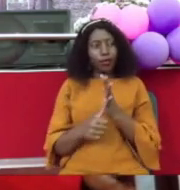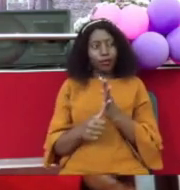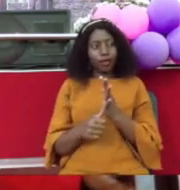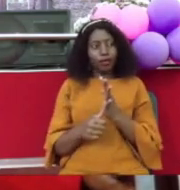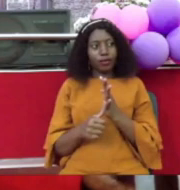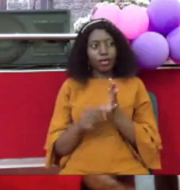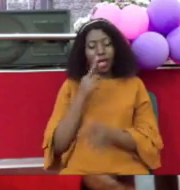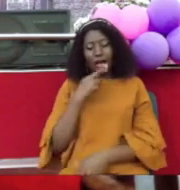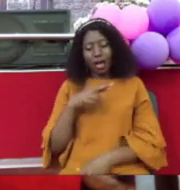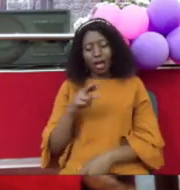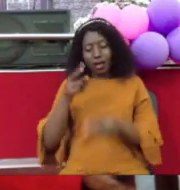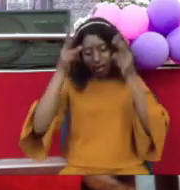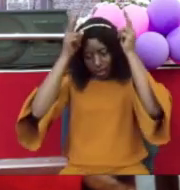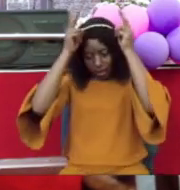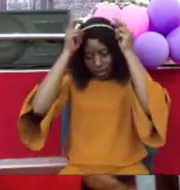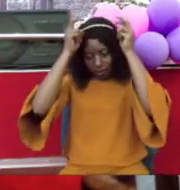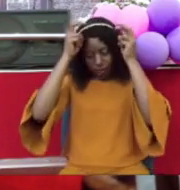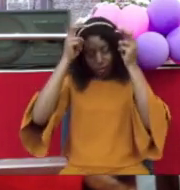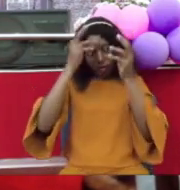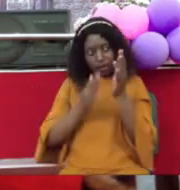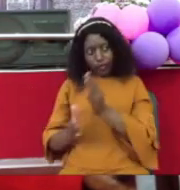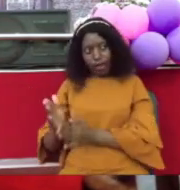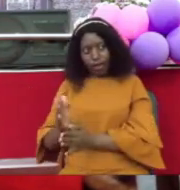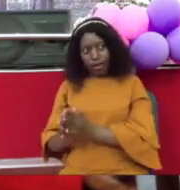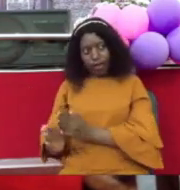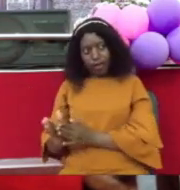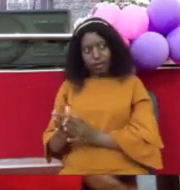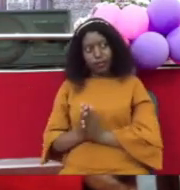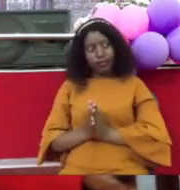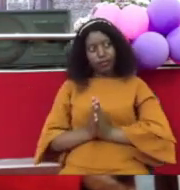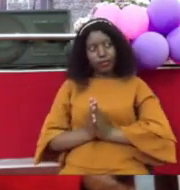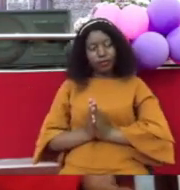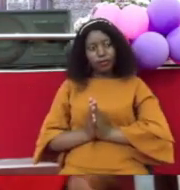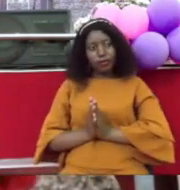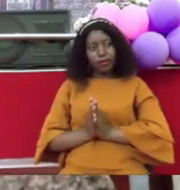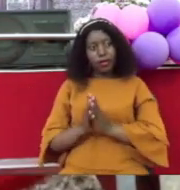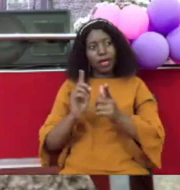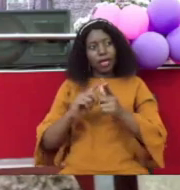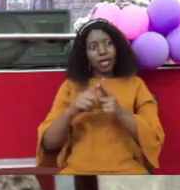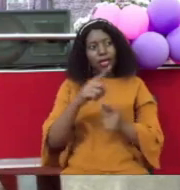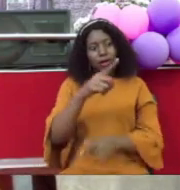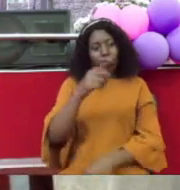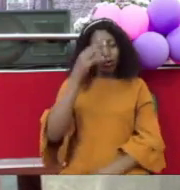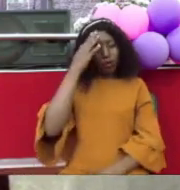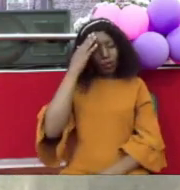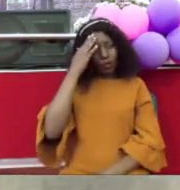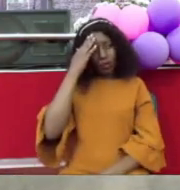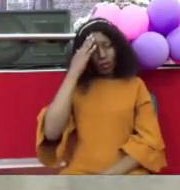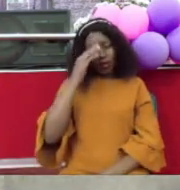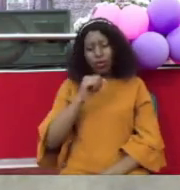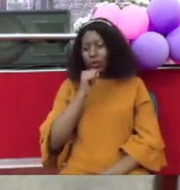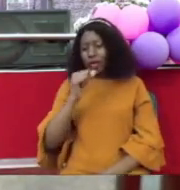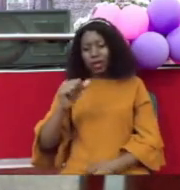the devil's schemes, lakini kama shida ni mipangilio ya shetani, then you know you are not wrestling